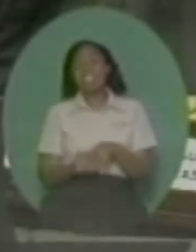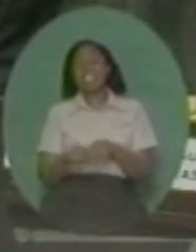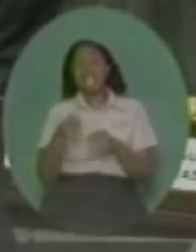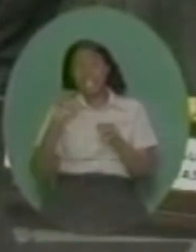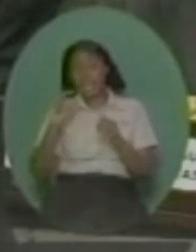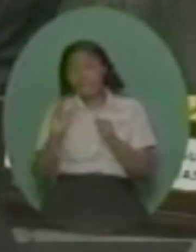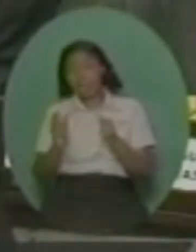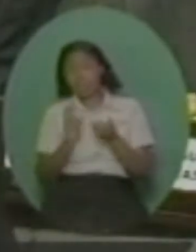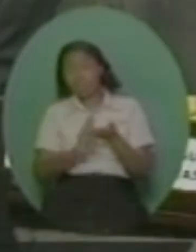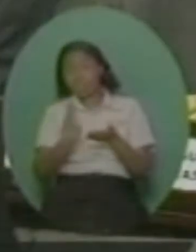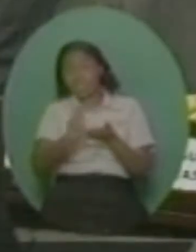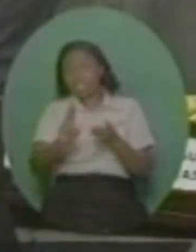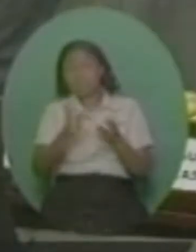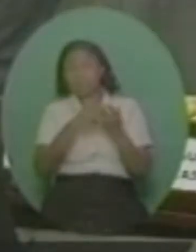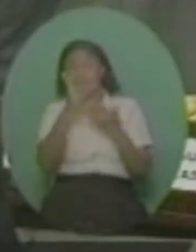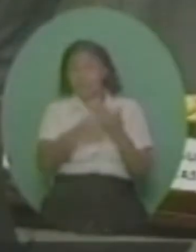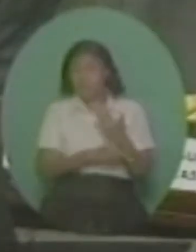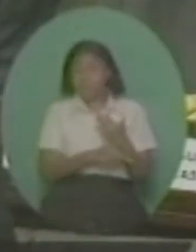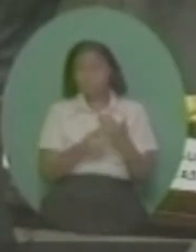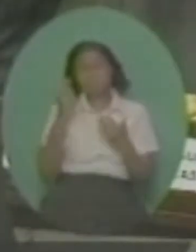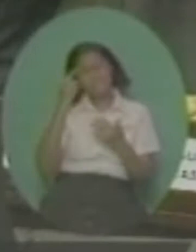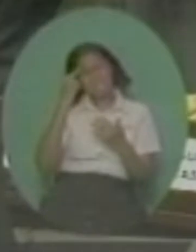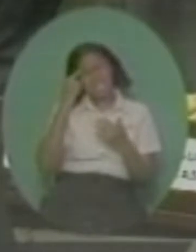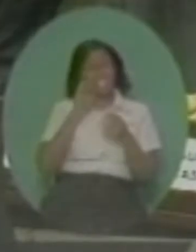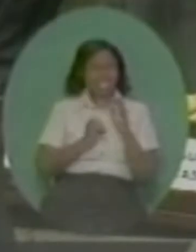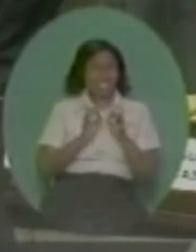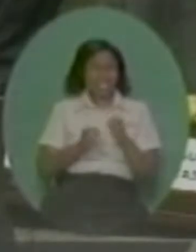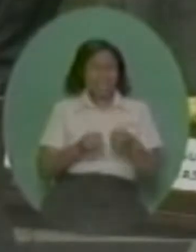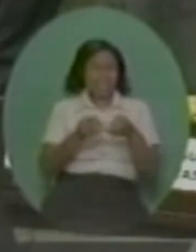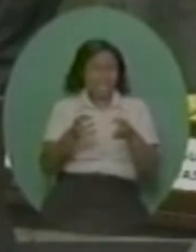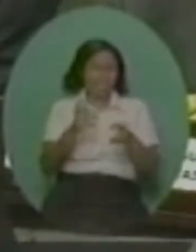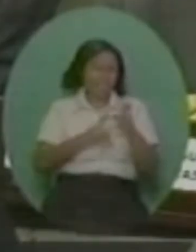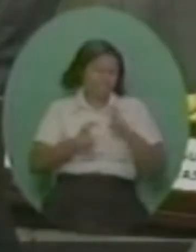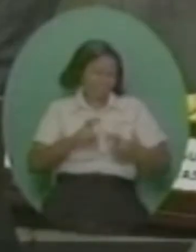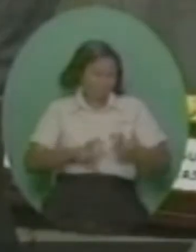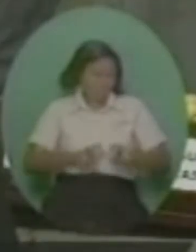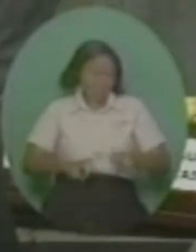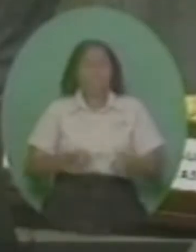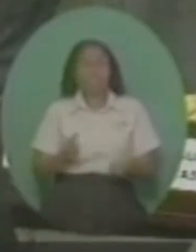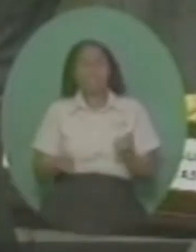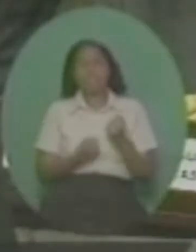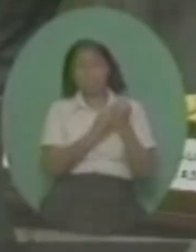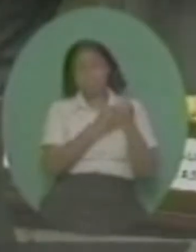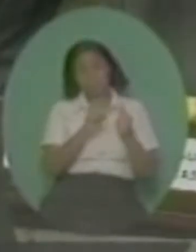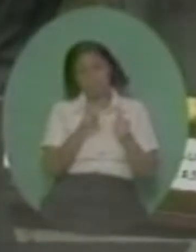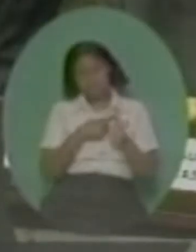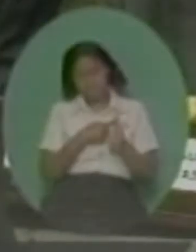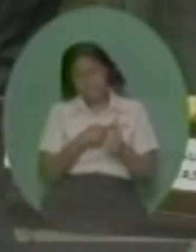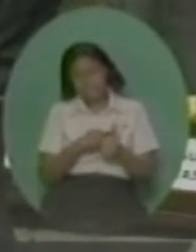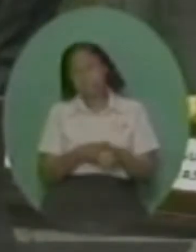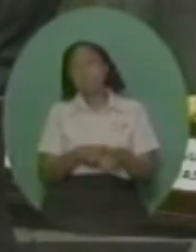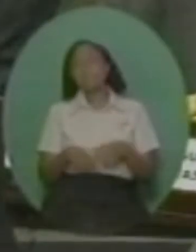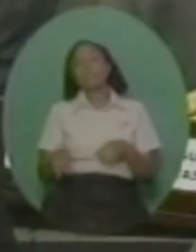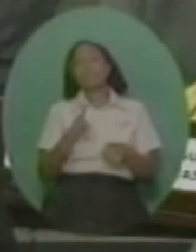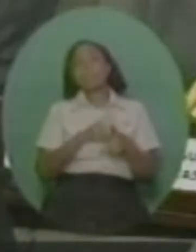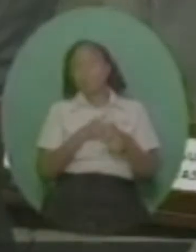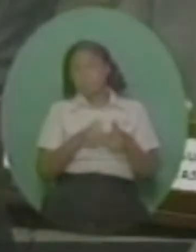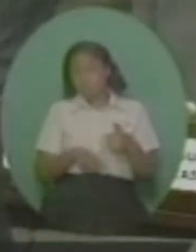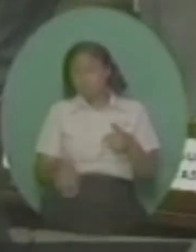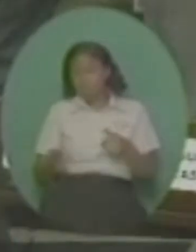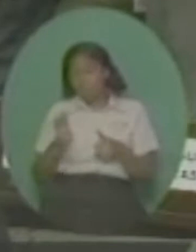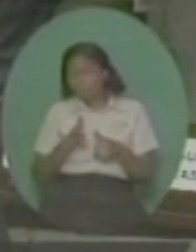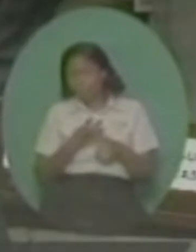And four, more comprehensive methods on the determination of tuition fees at public and private tertiary